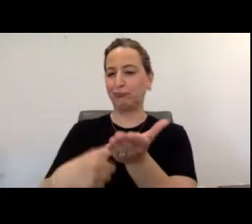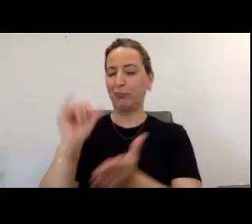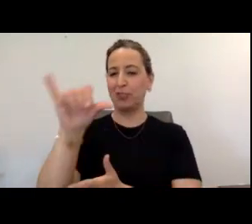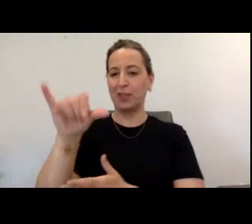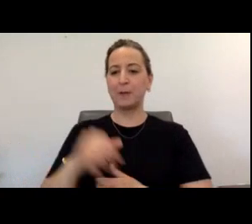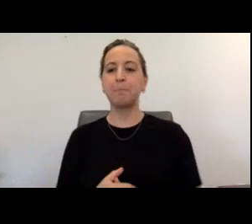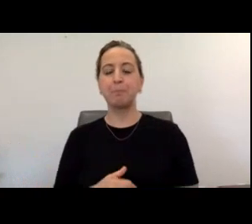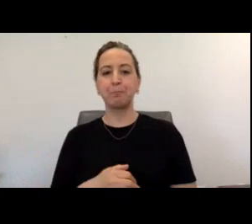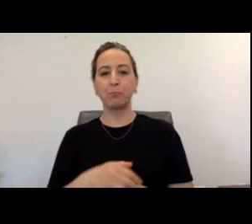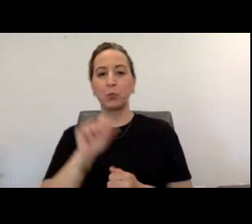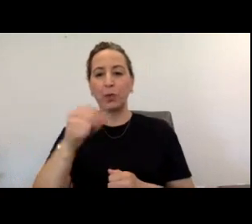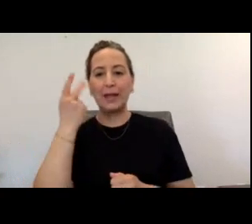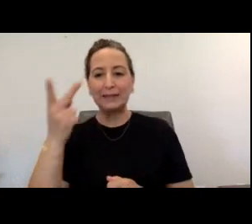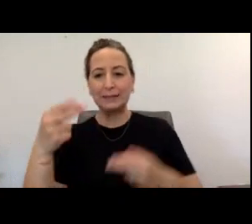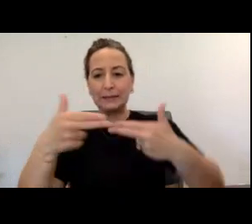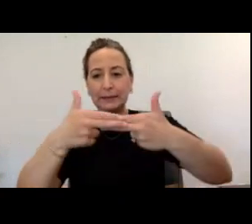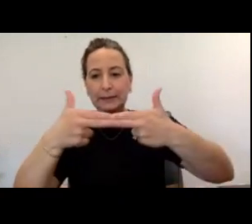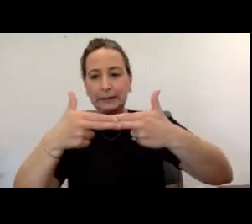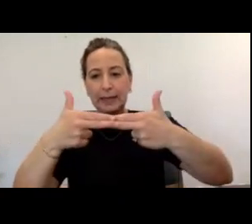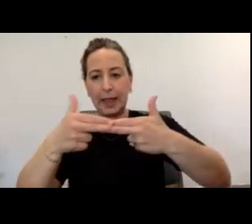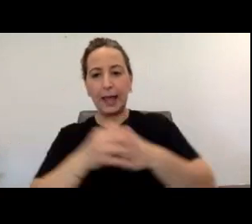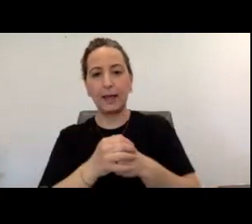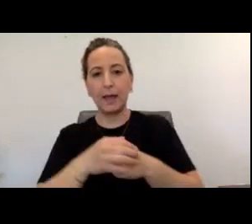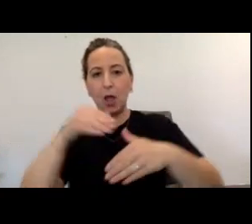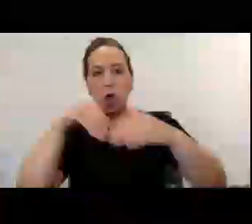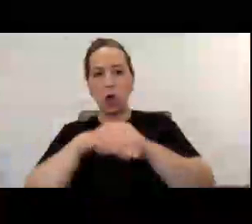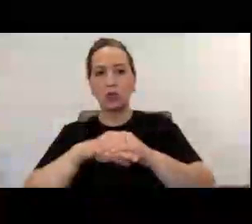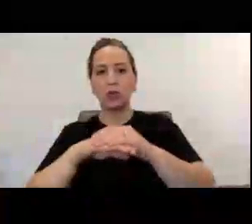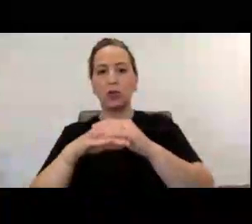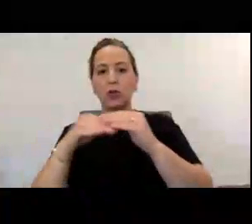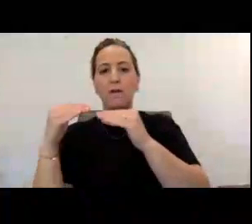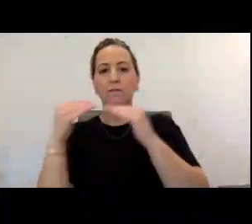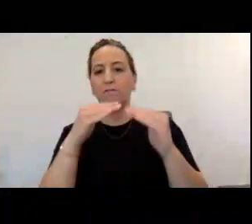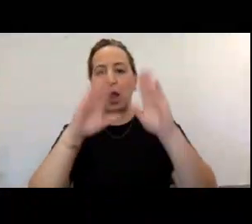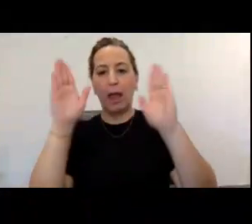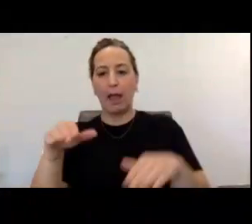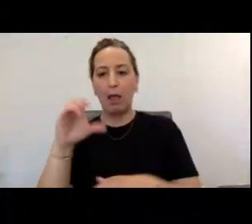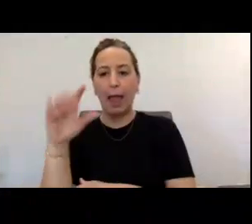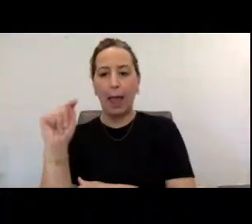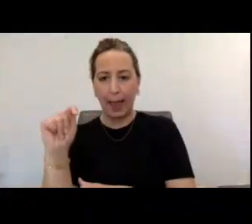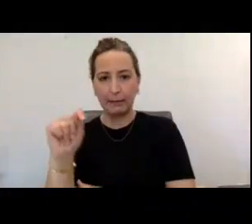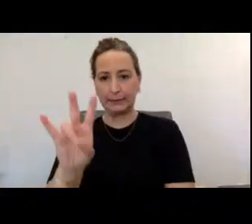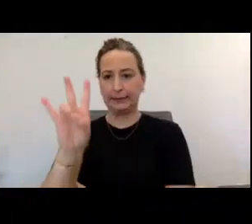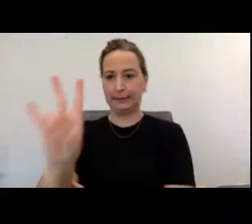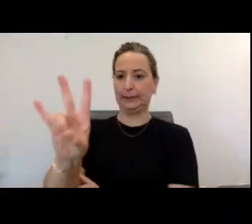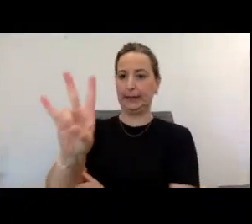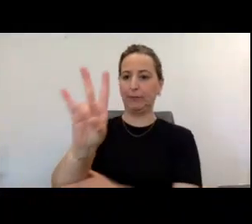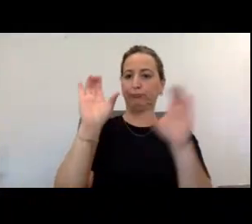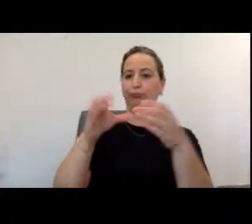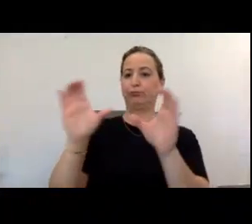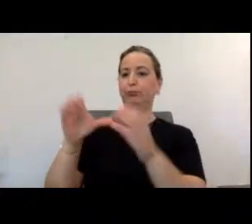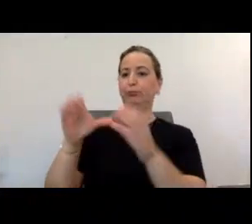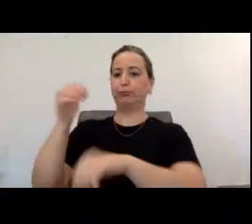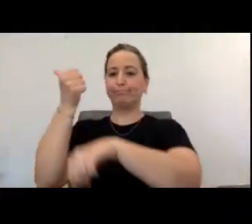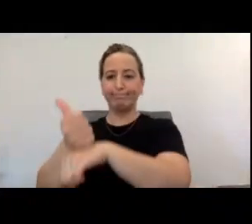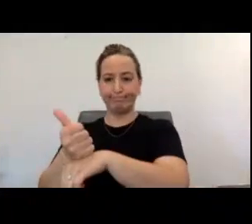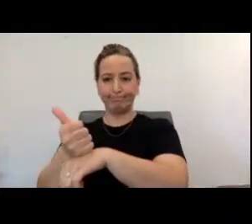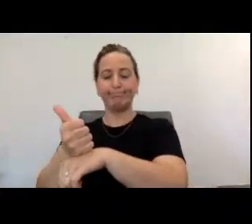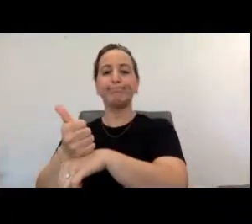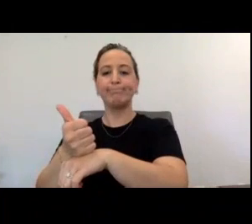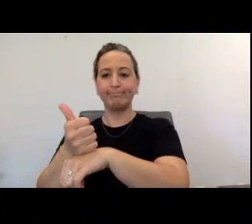So you can see on the slide here, under the Fair Housing Act, there are 7 protected classes that are established. So